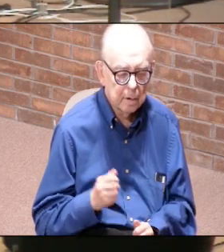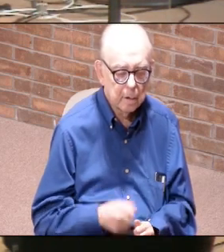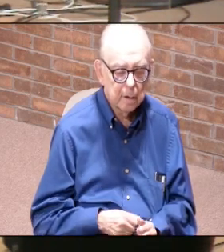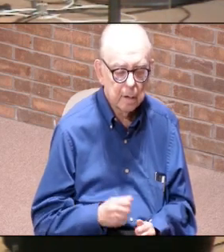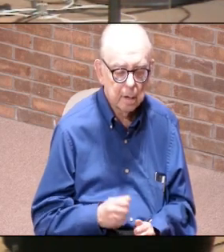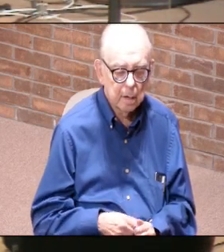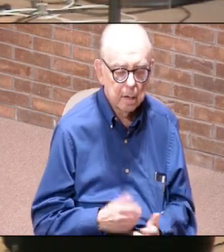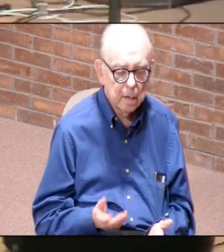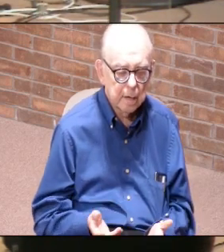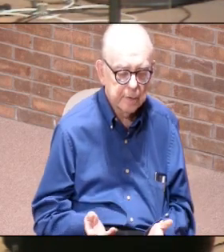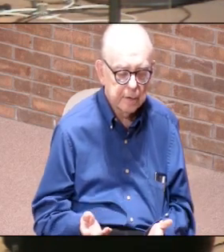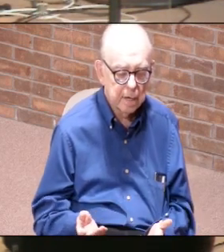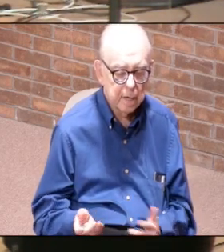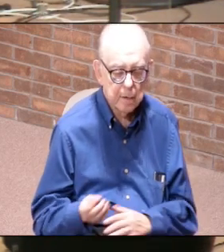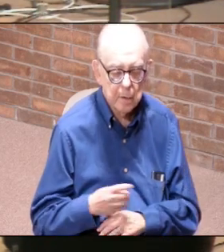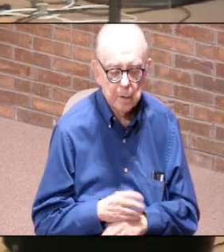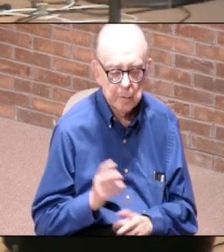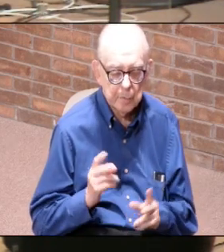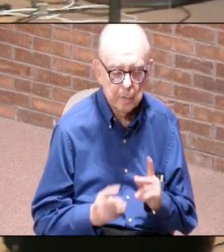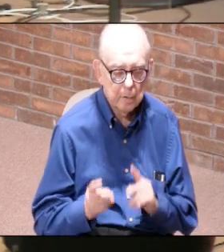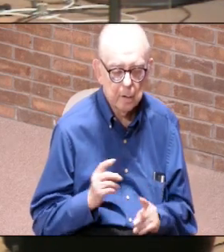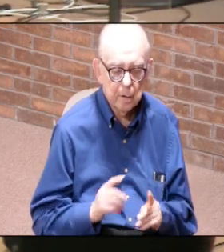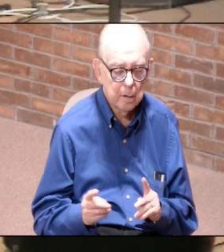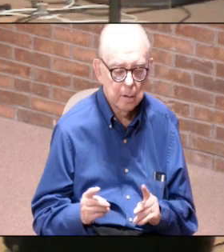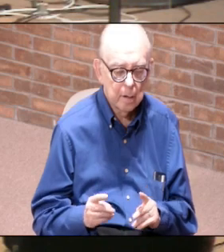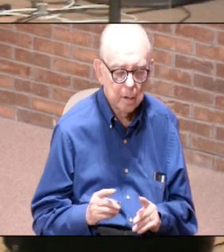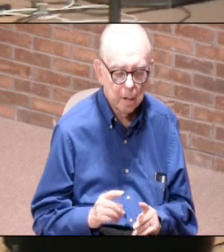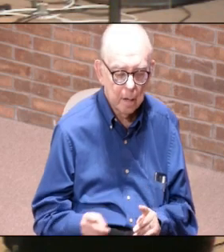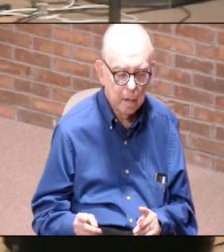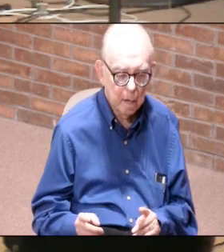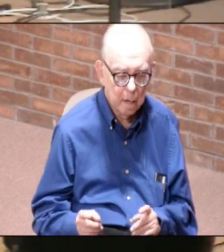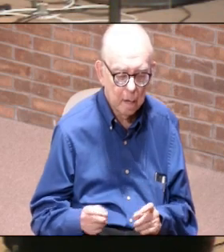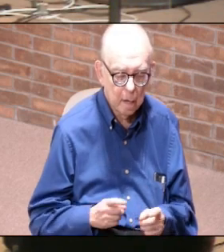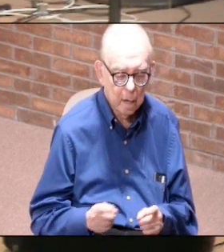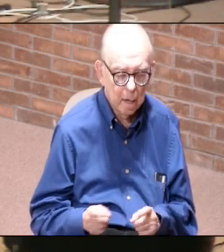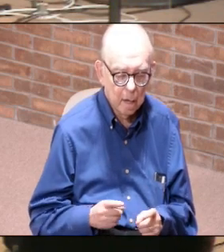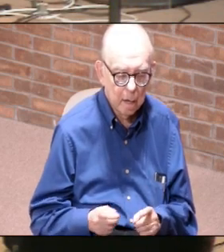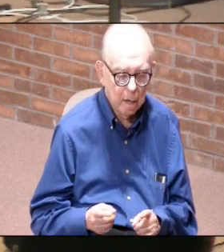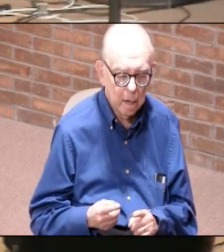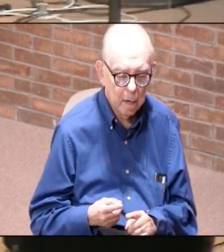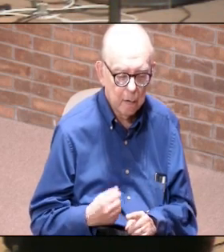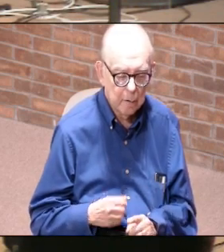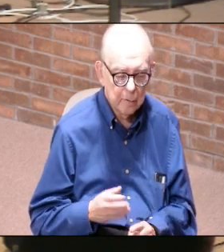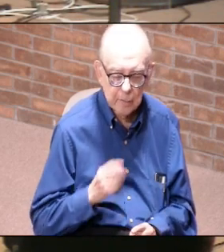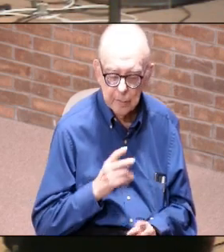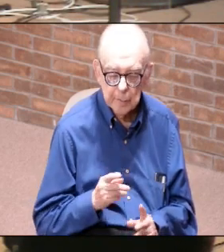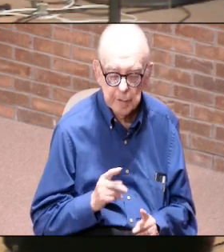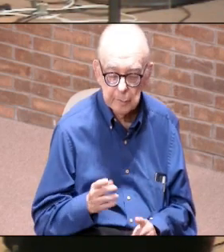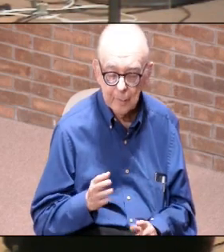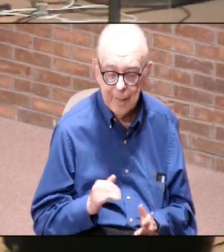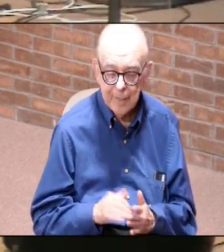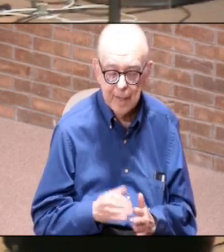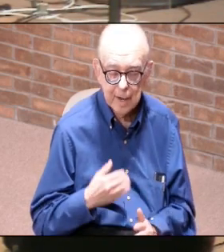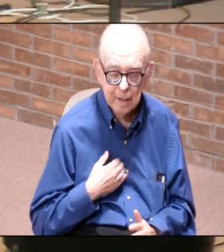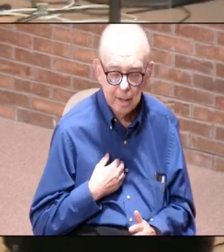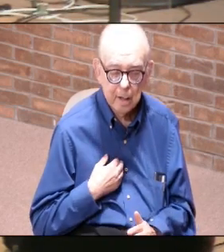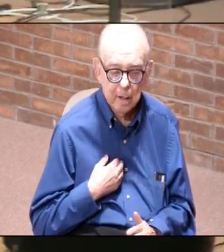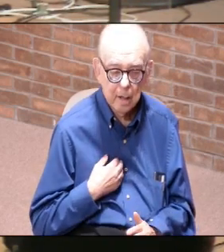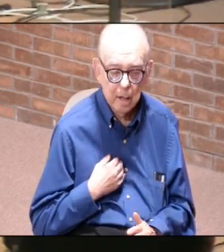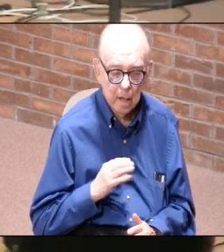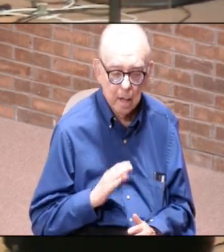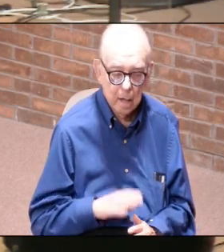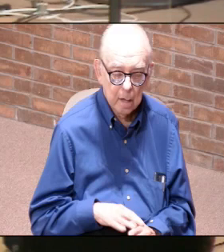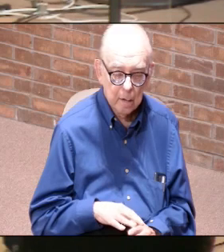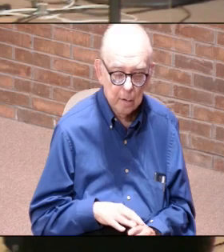Everyday people that are being, the control is coming from these who have. And they're calling all